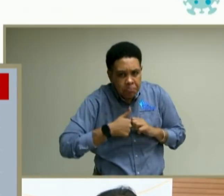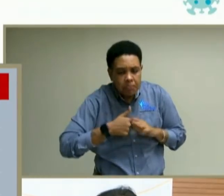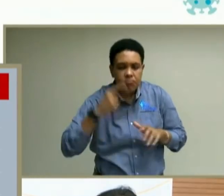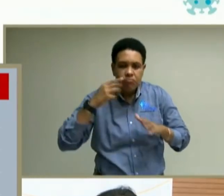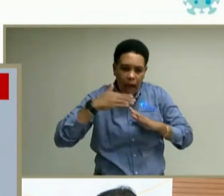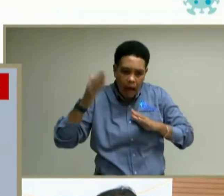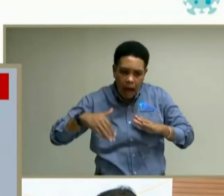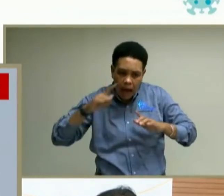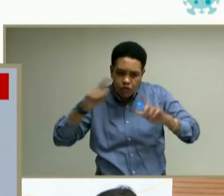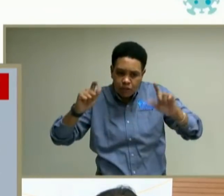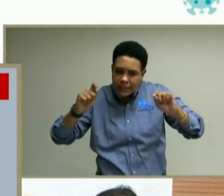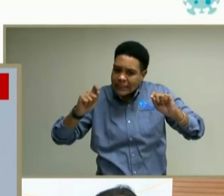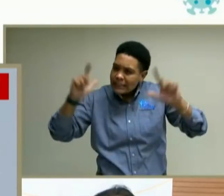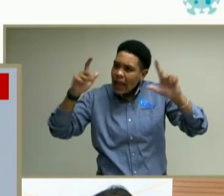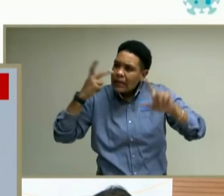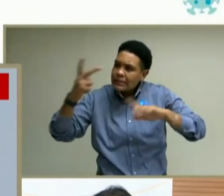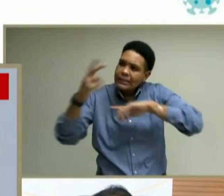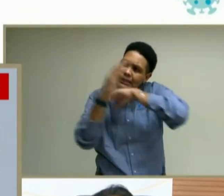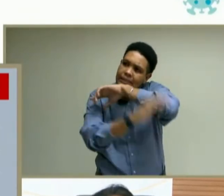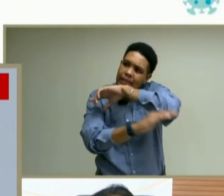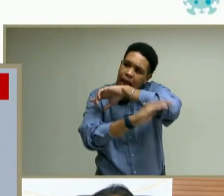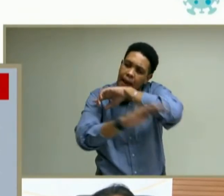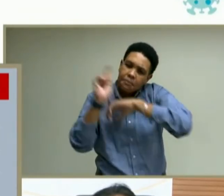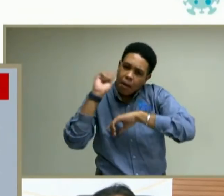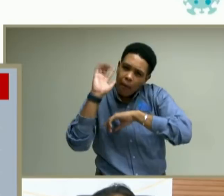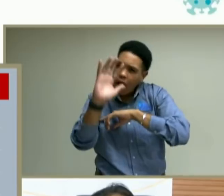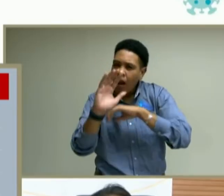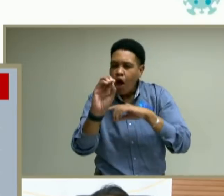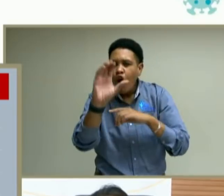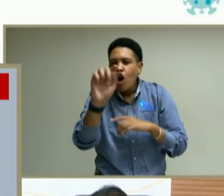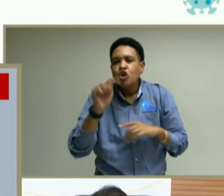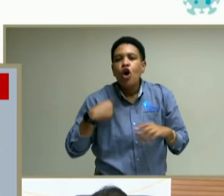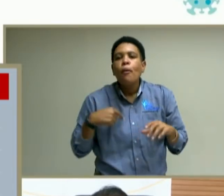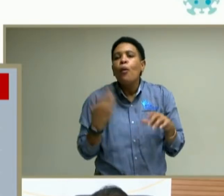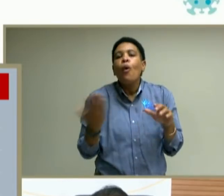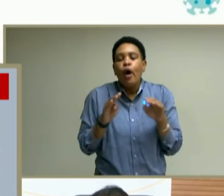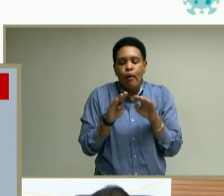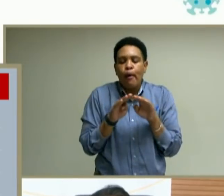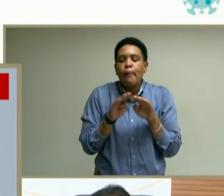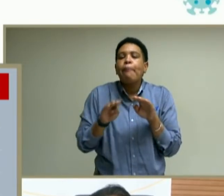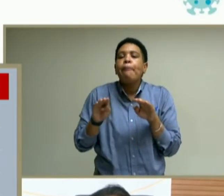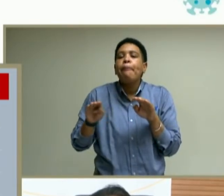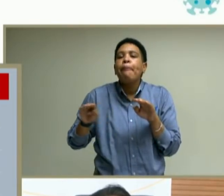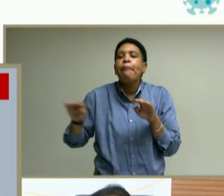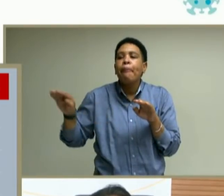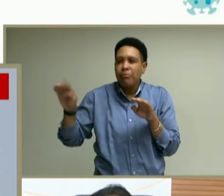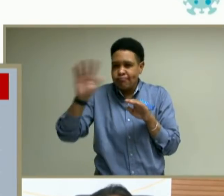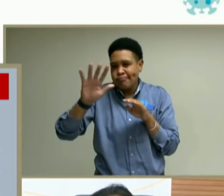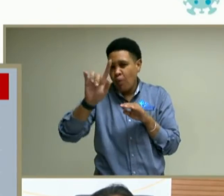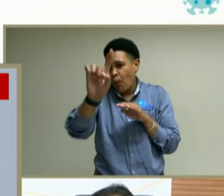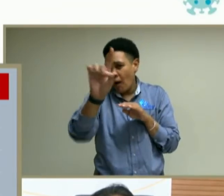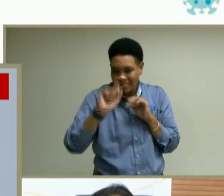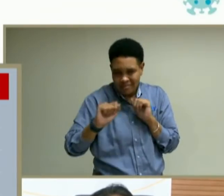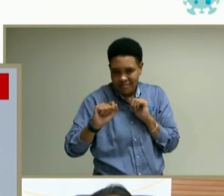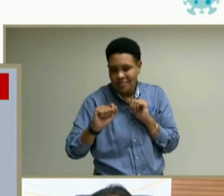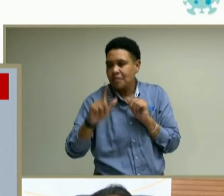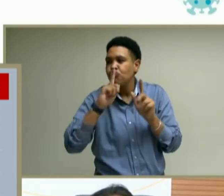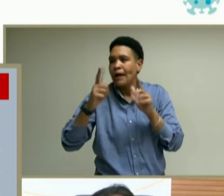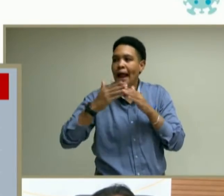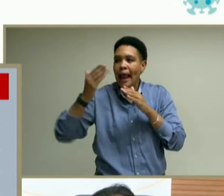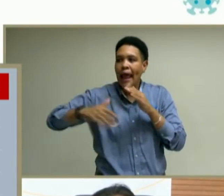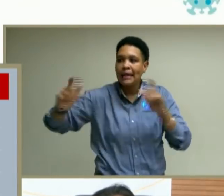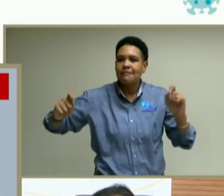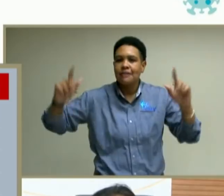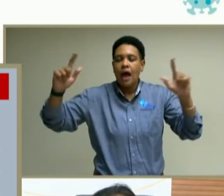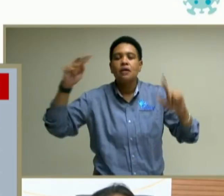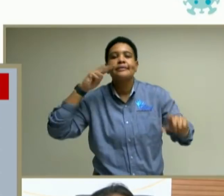slide, you can see from September coming on to October, we have leveled off at about 1, and at the end of the